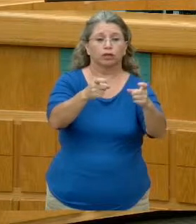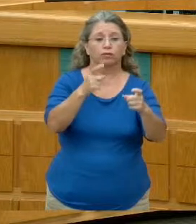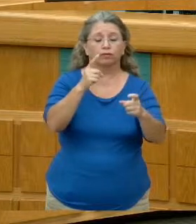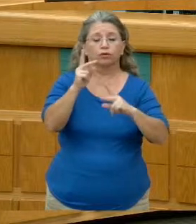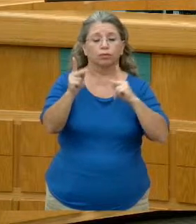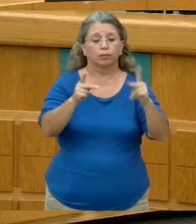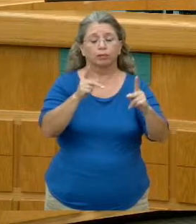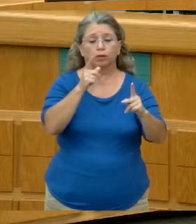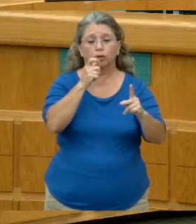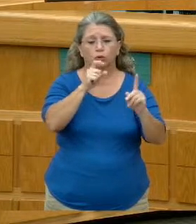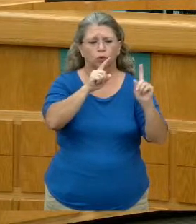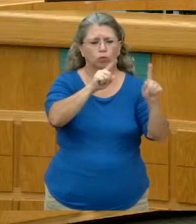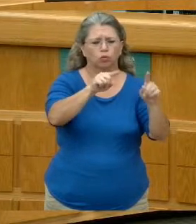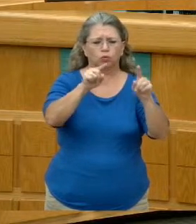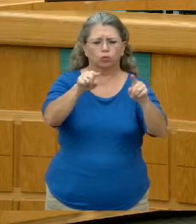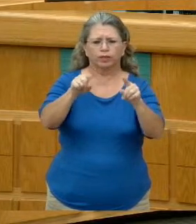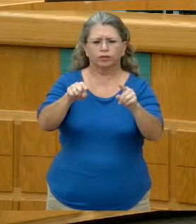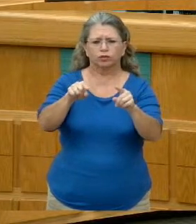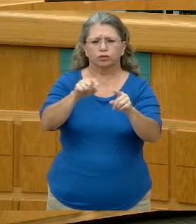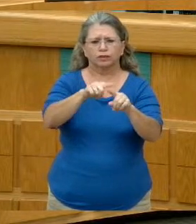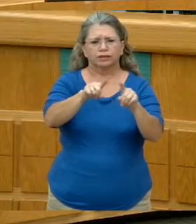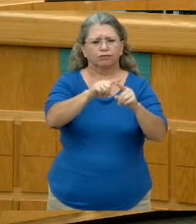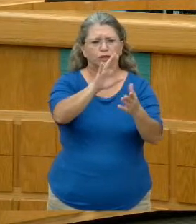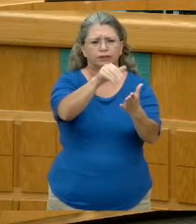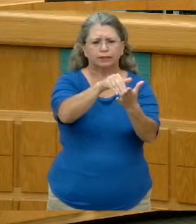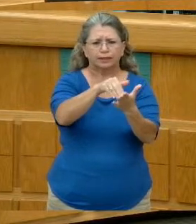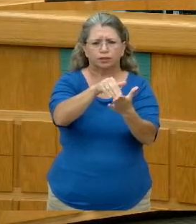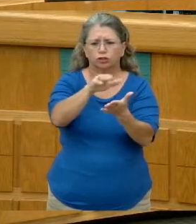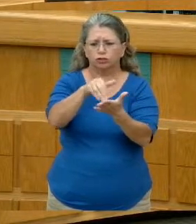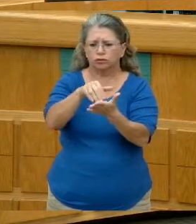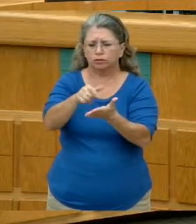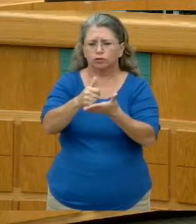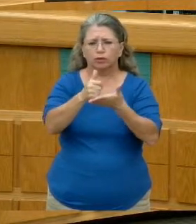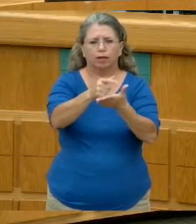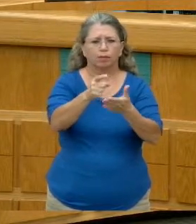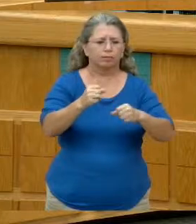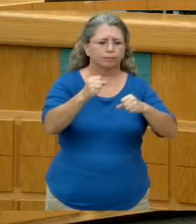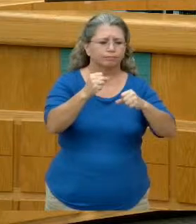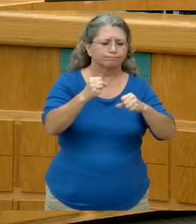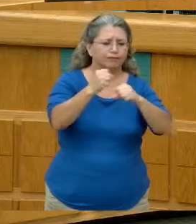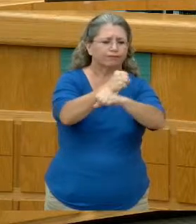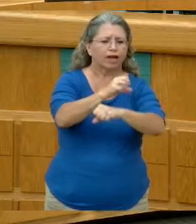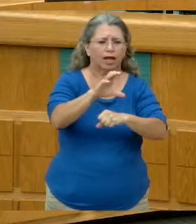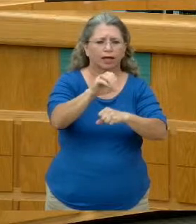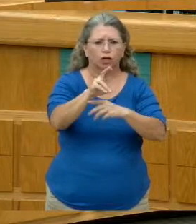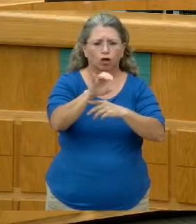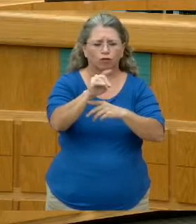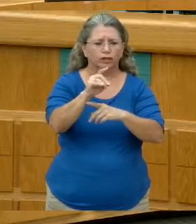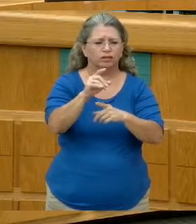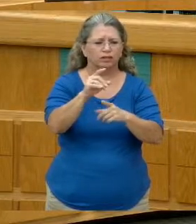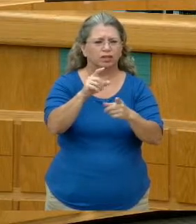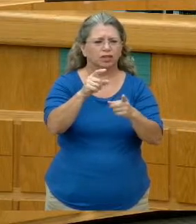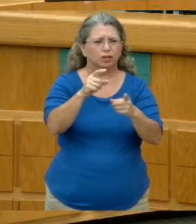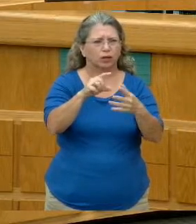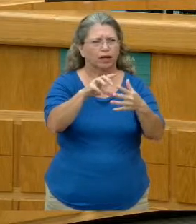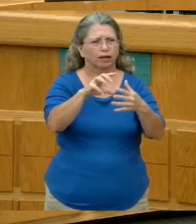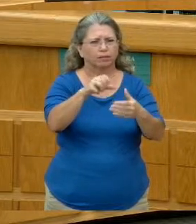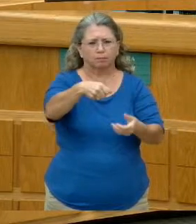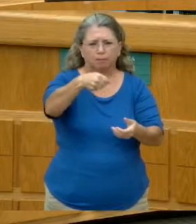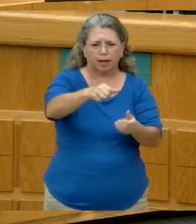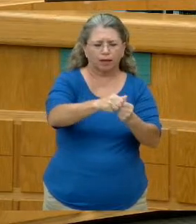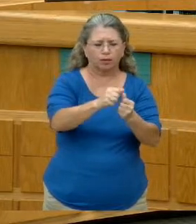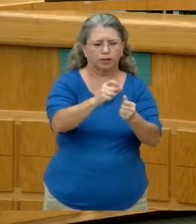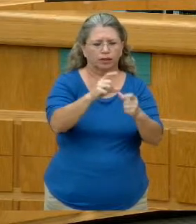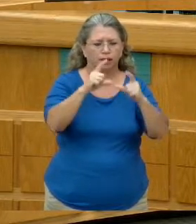the different centers to help them continue our fight with COVID. In other words, we're providing masks, some hand sanitizers,